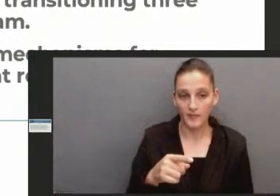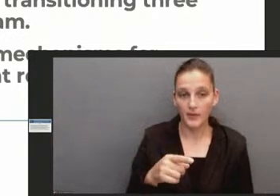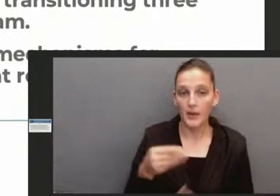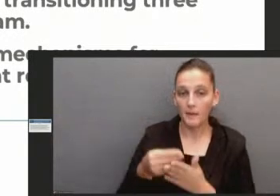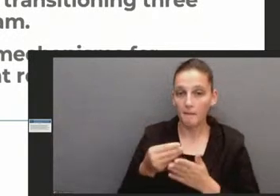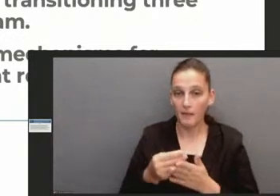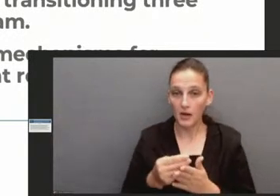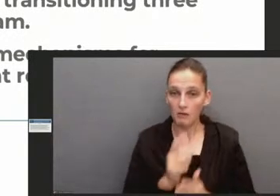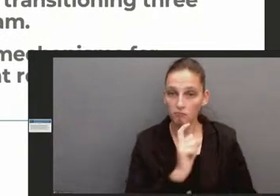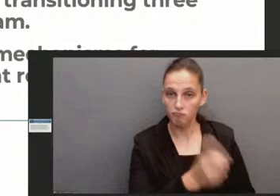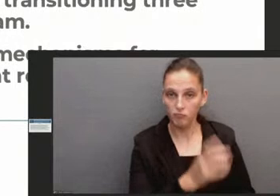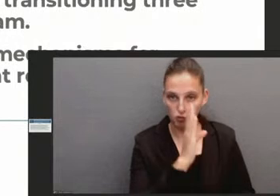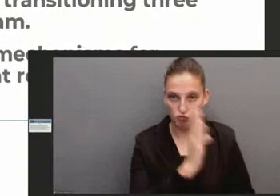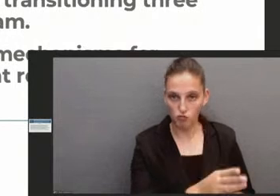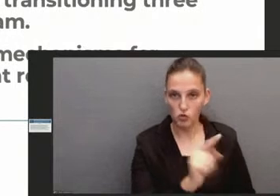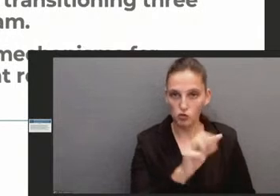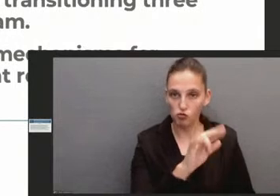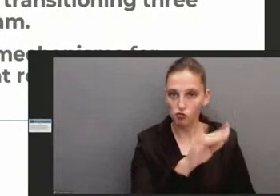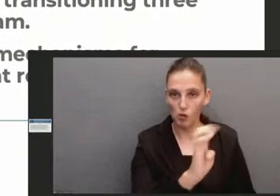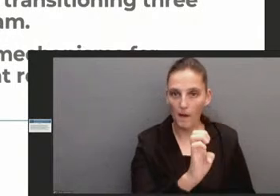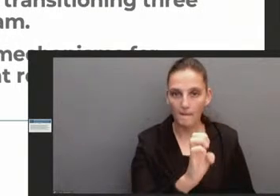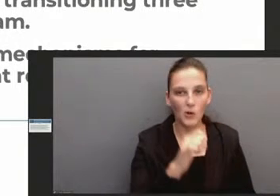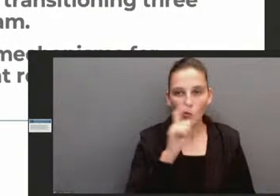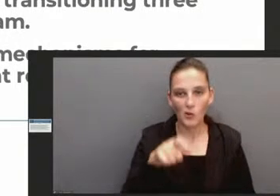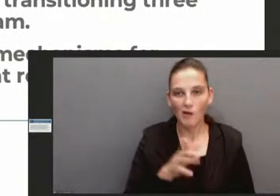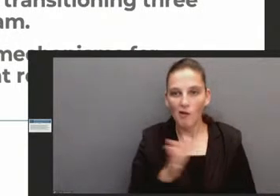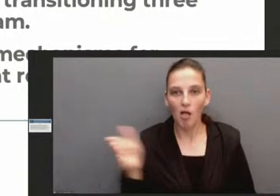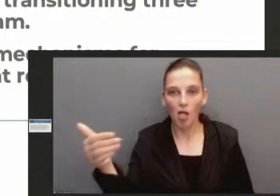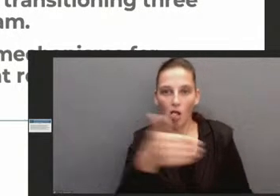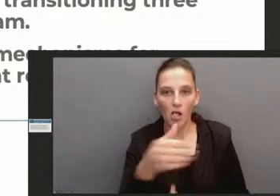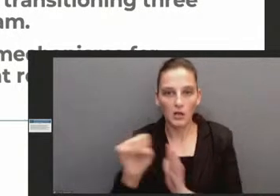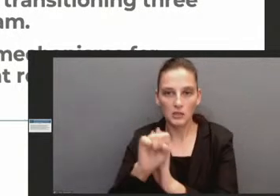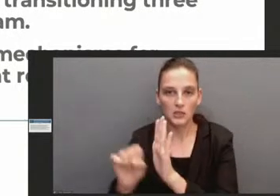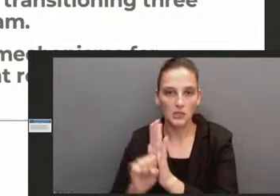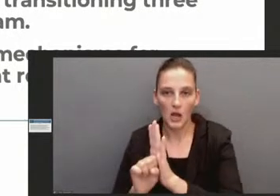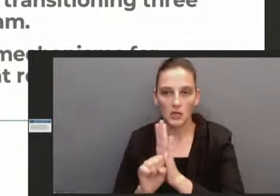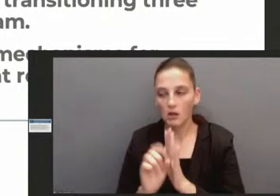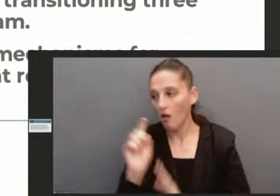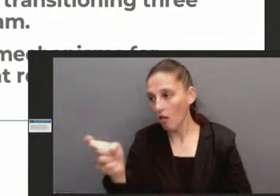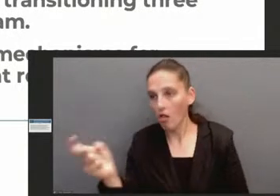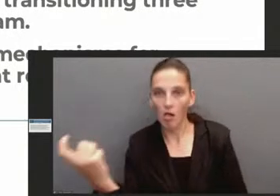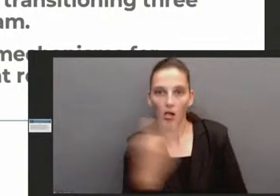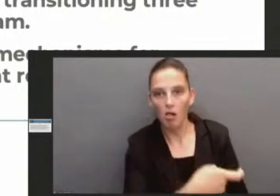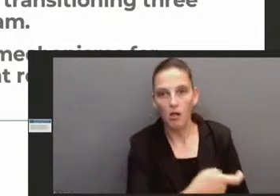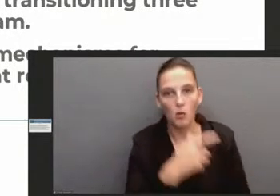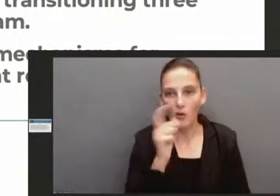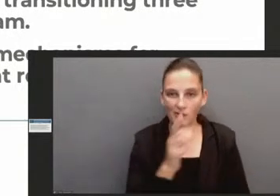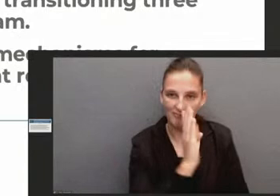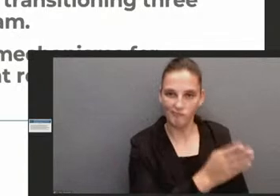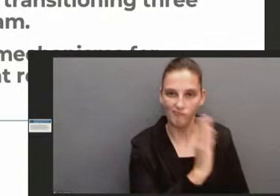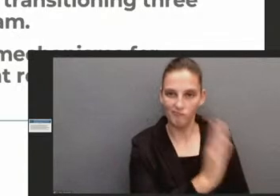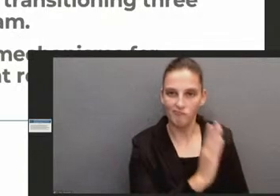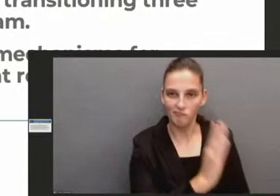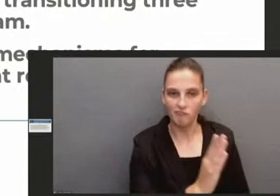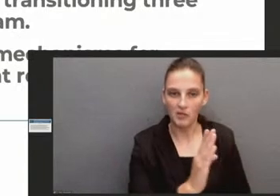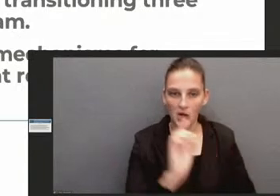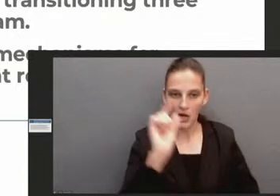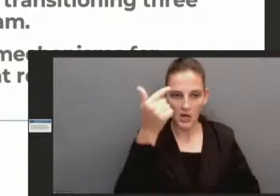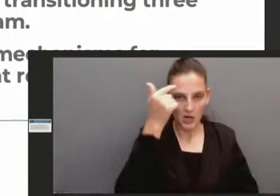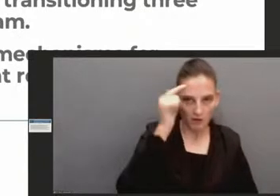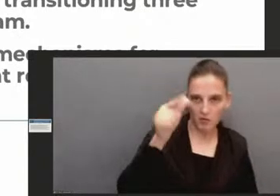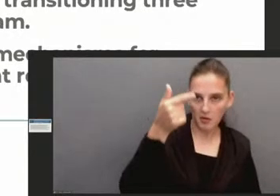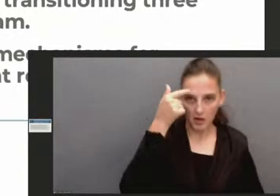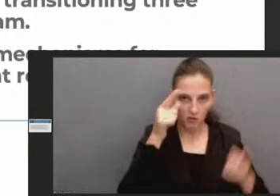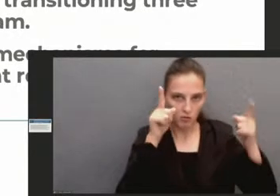tribes and avoid using the states as mechanisms for funding and resources, honoring the government-to-government